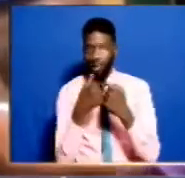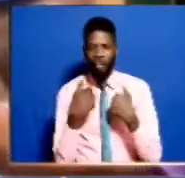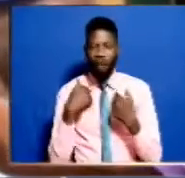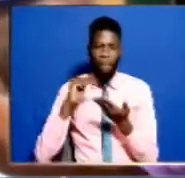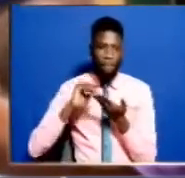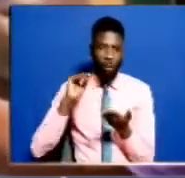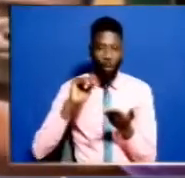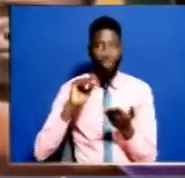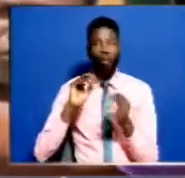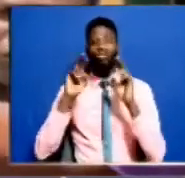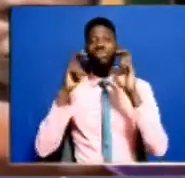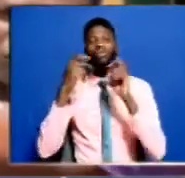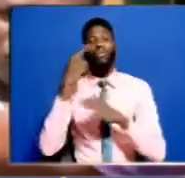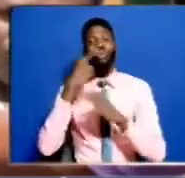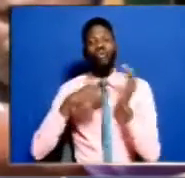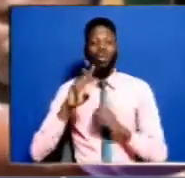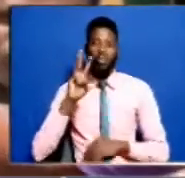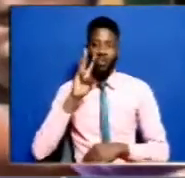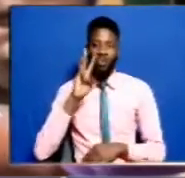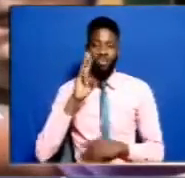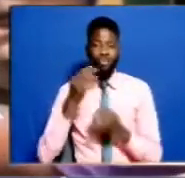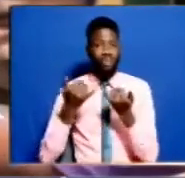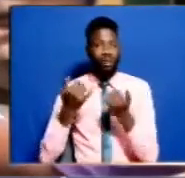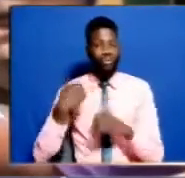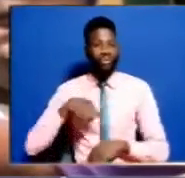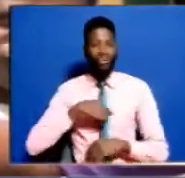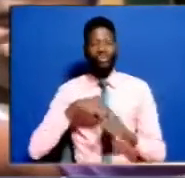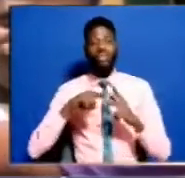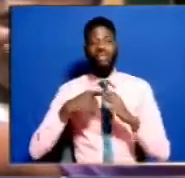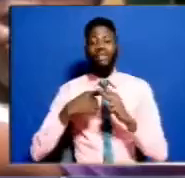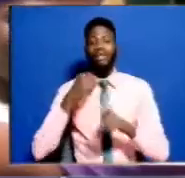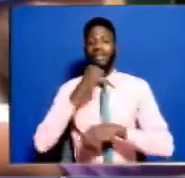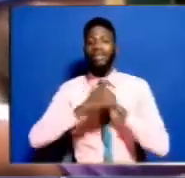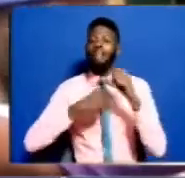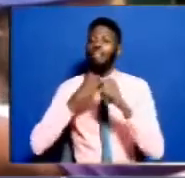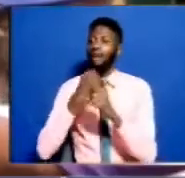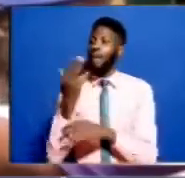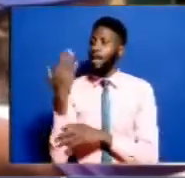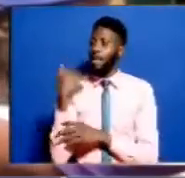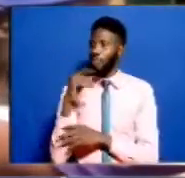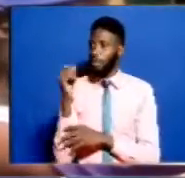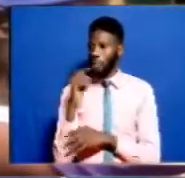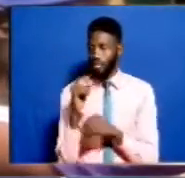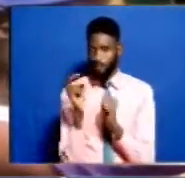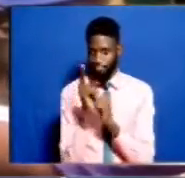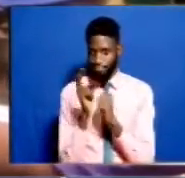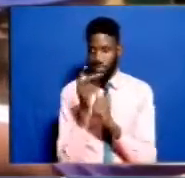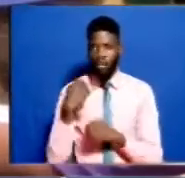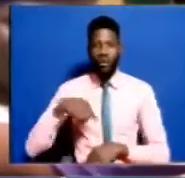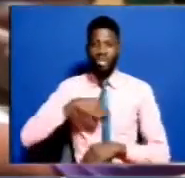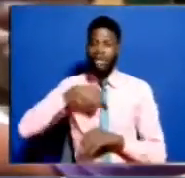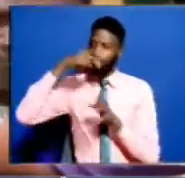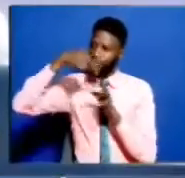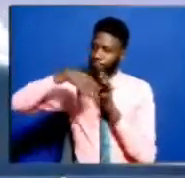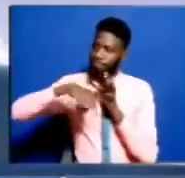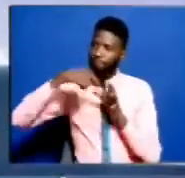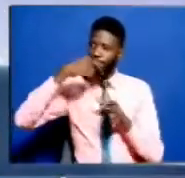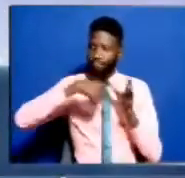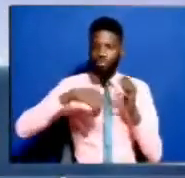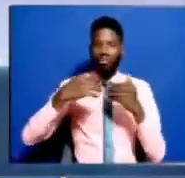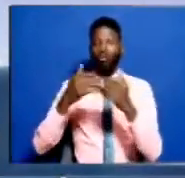la maji. Hivi sasa tulianza mwaka uliopita hapo December, tumechimbia maji jamii tano